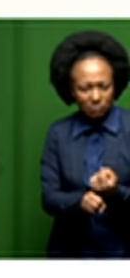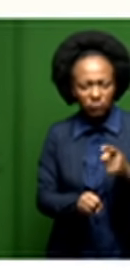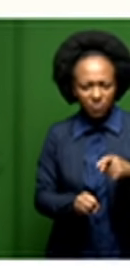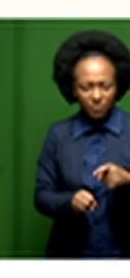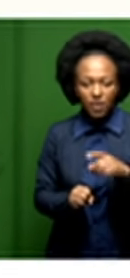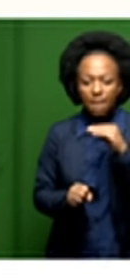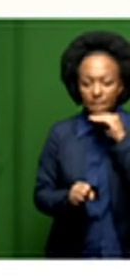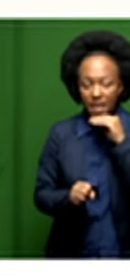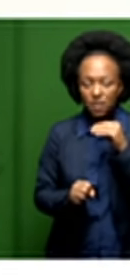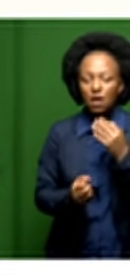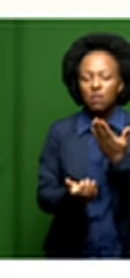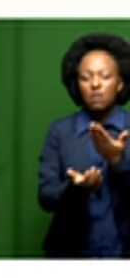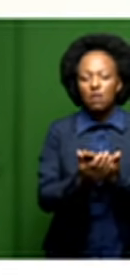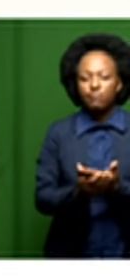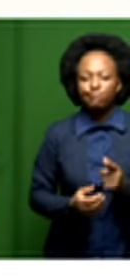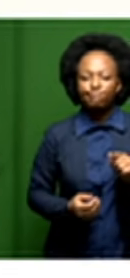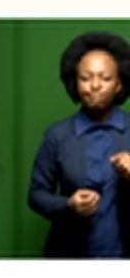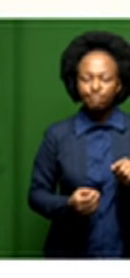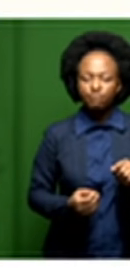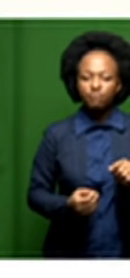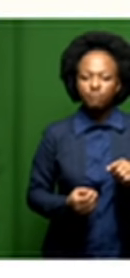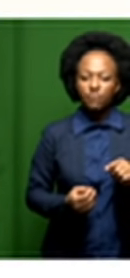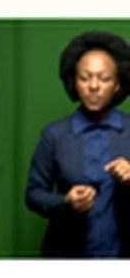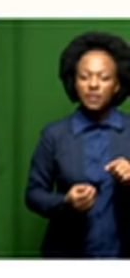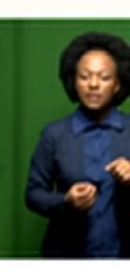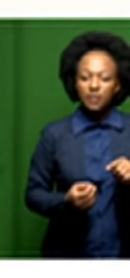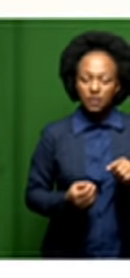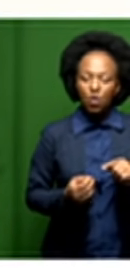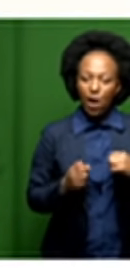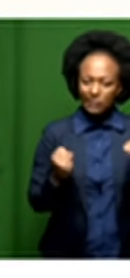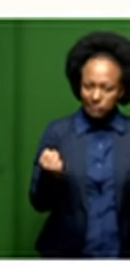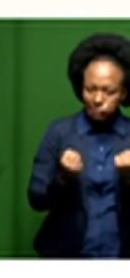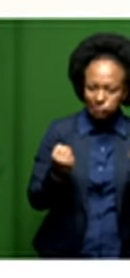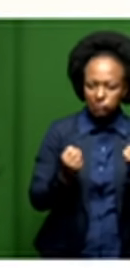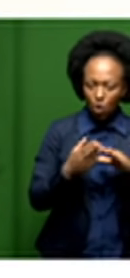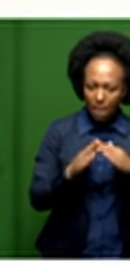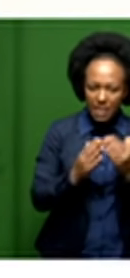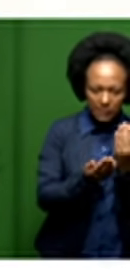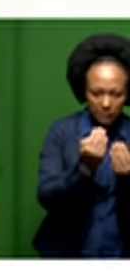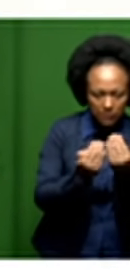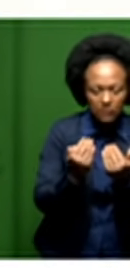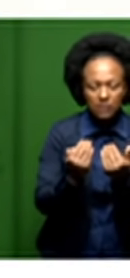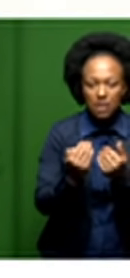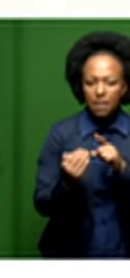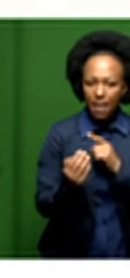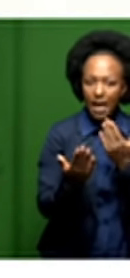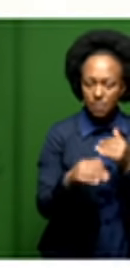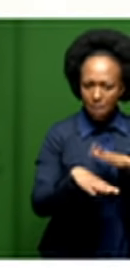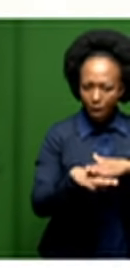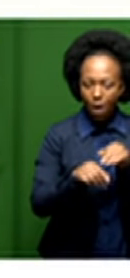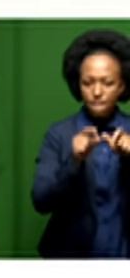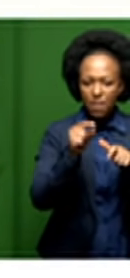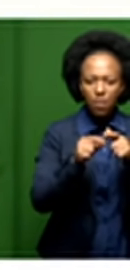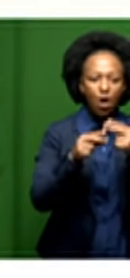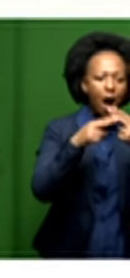they will also be able to rejuvenize the entire society. And I expect to see a lot of